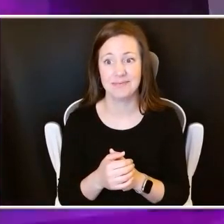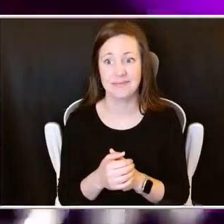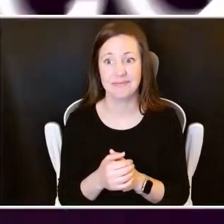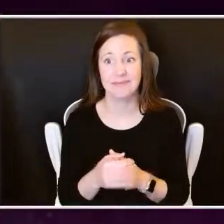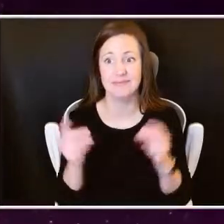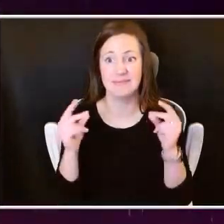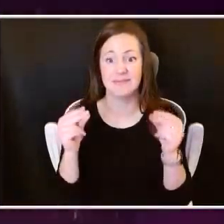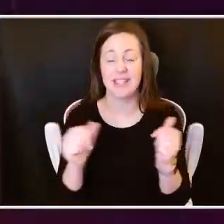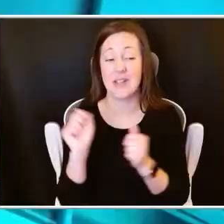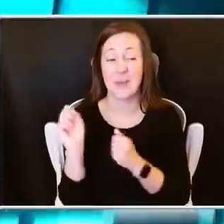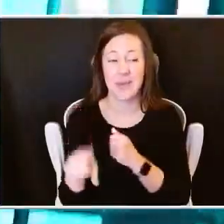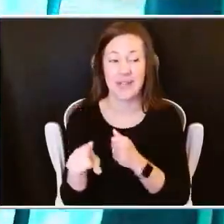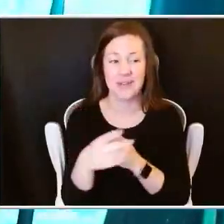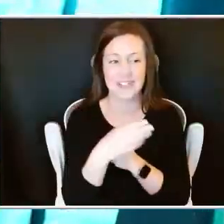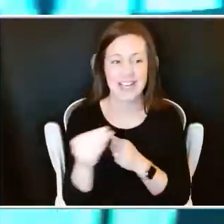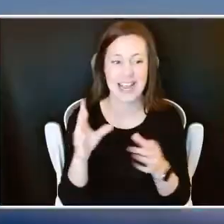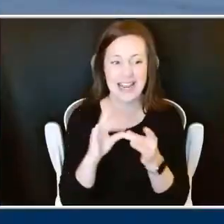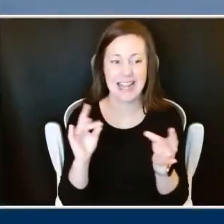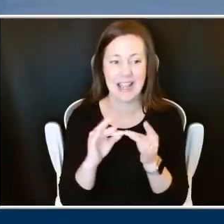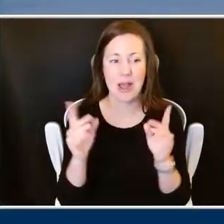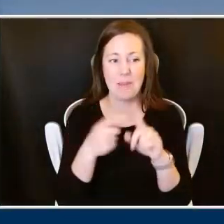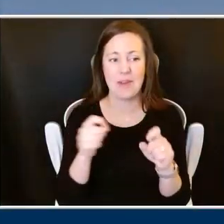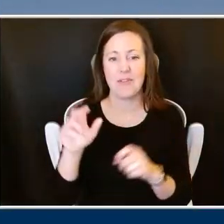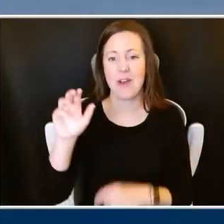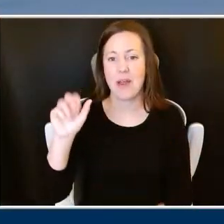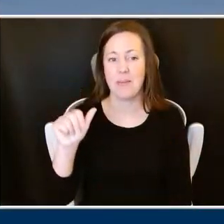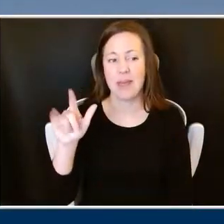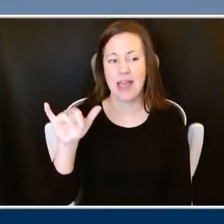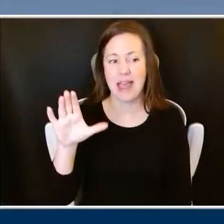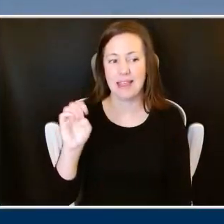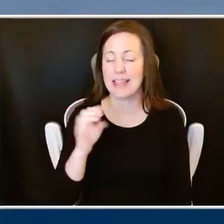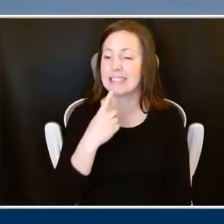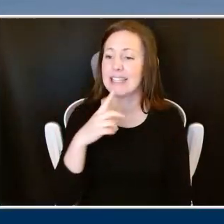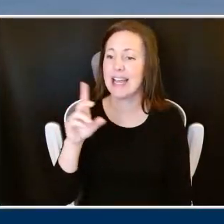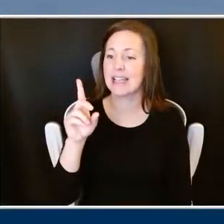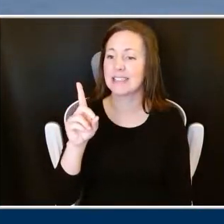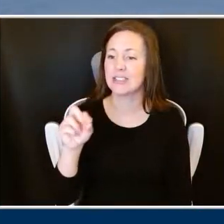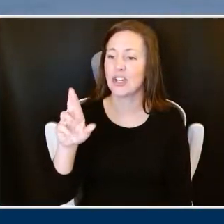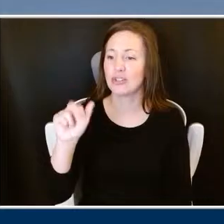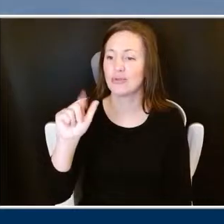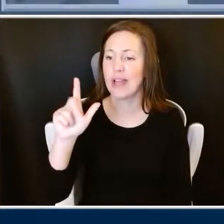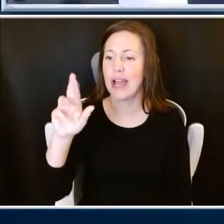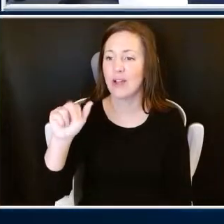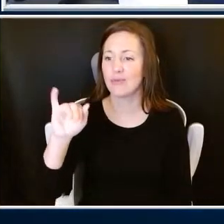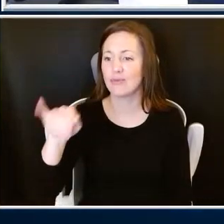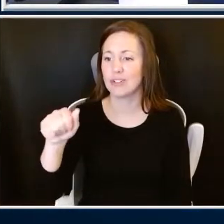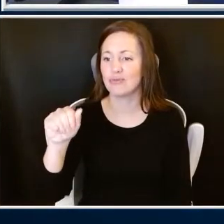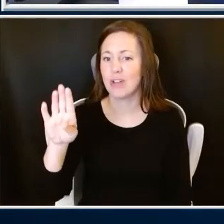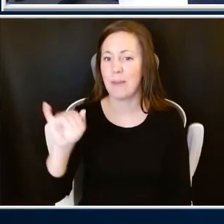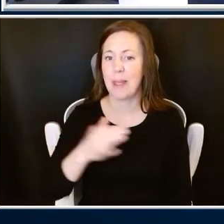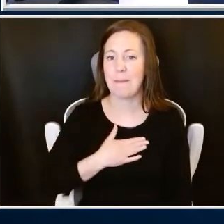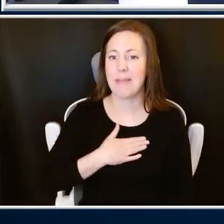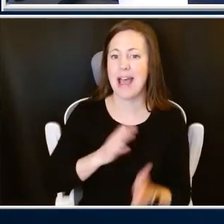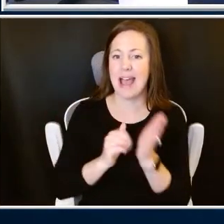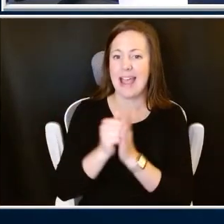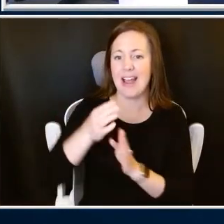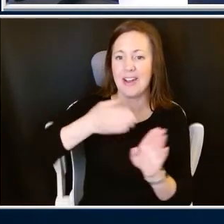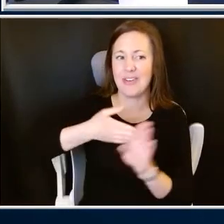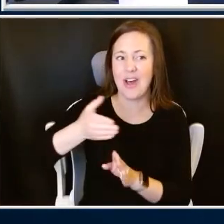question and a comment from our viewer. Alice says, Dr. Al-Rajabi is my oncologist. He is the best, and I'm extremely